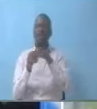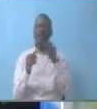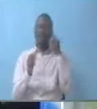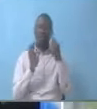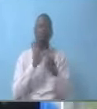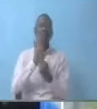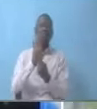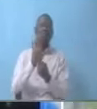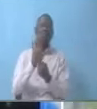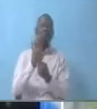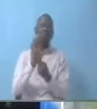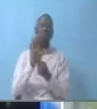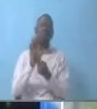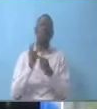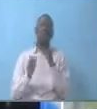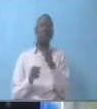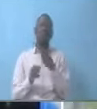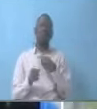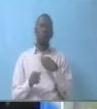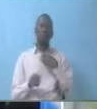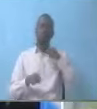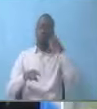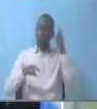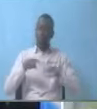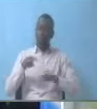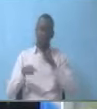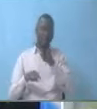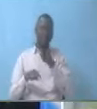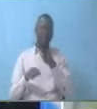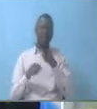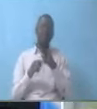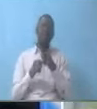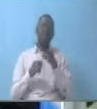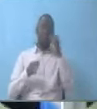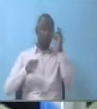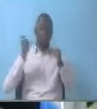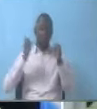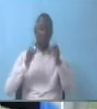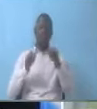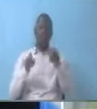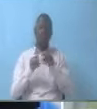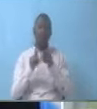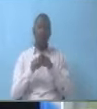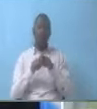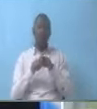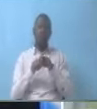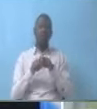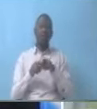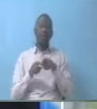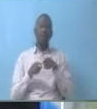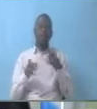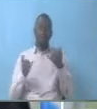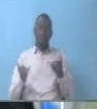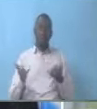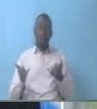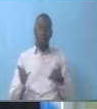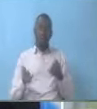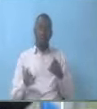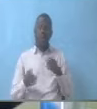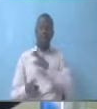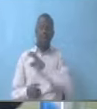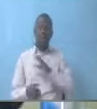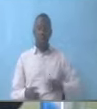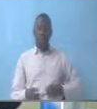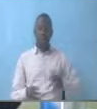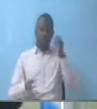And it's so refreshing that you prosecuted that case with the present Chief Justice, who was your then Solicitor General. But what